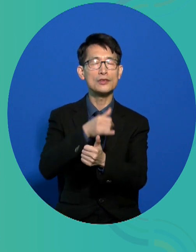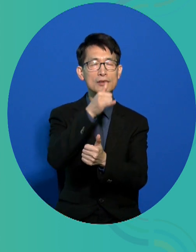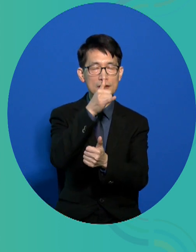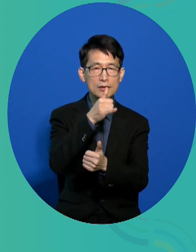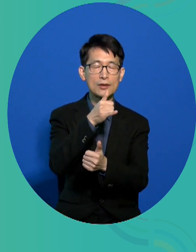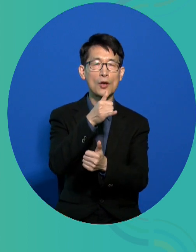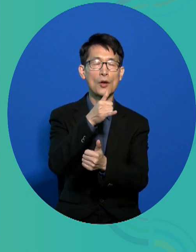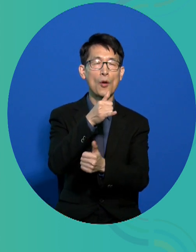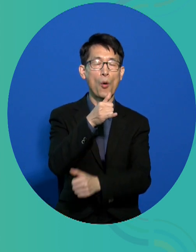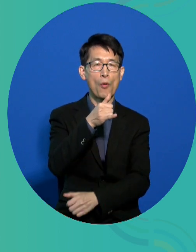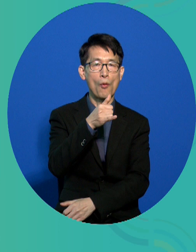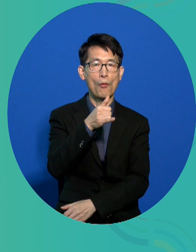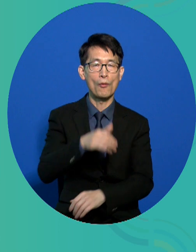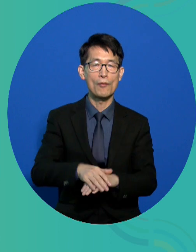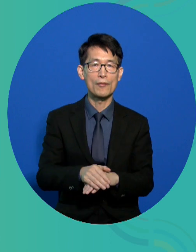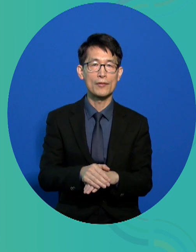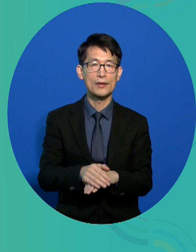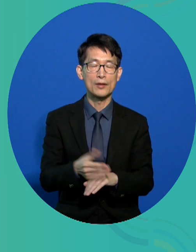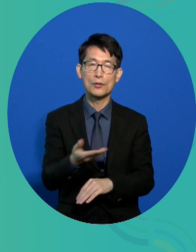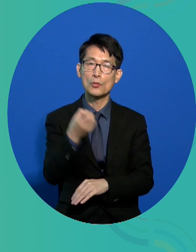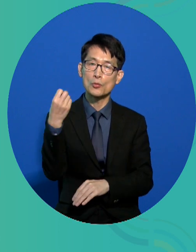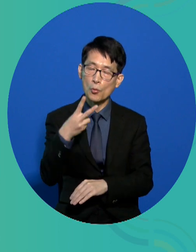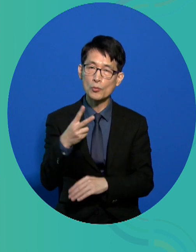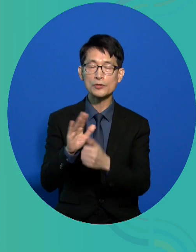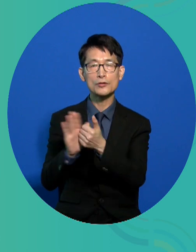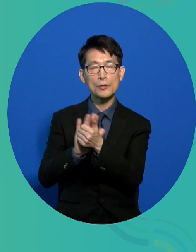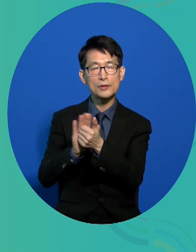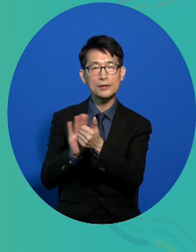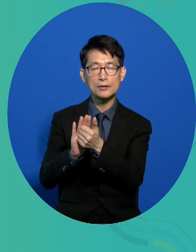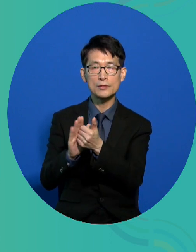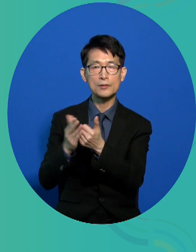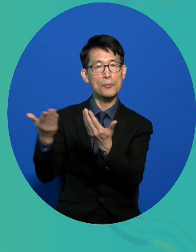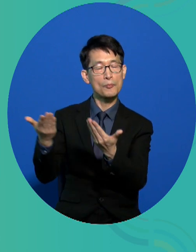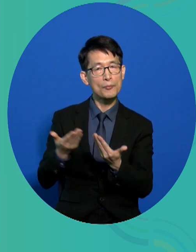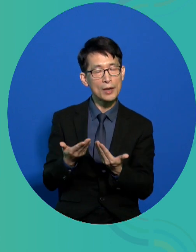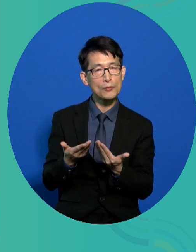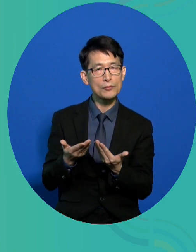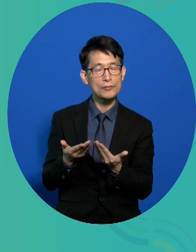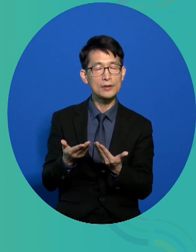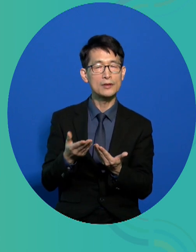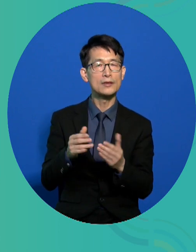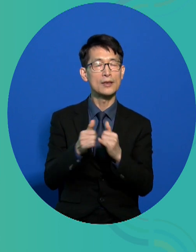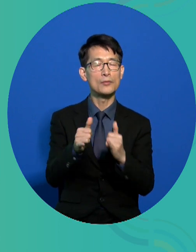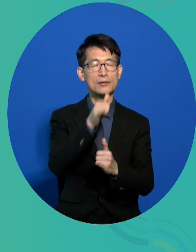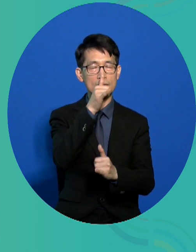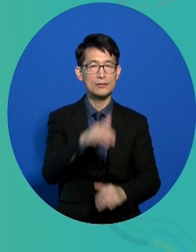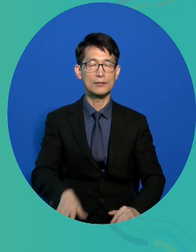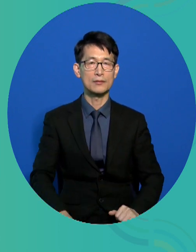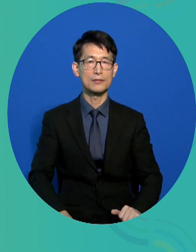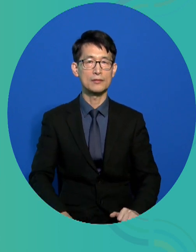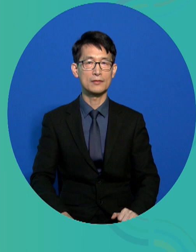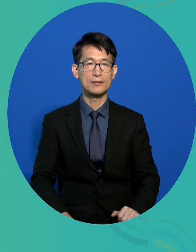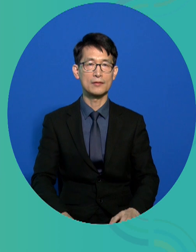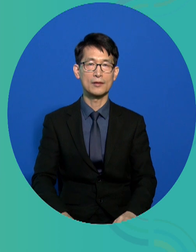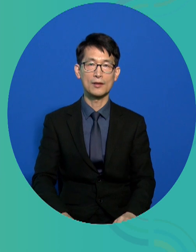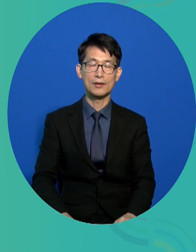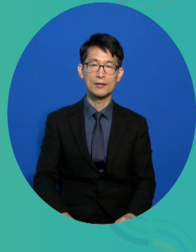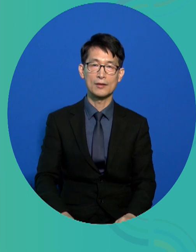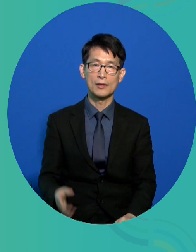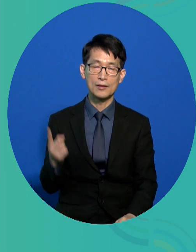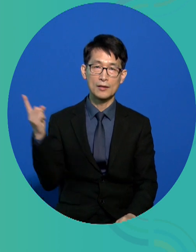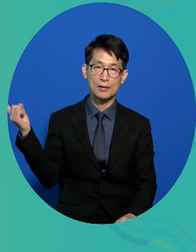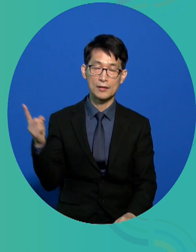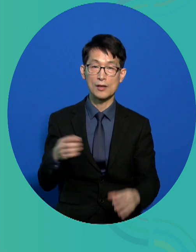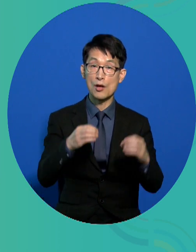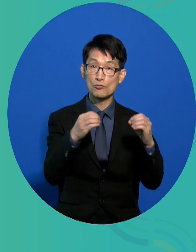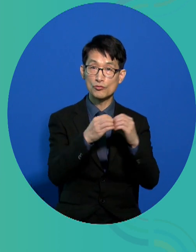this service. Some of you may be familiar, others may be the first time for you to hear about text translation. And